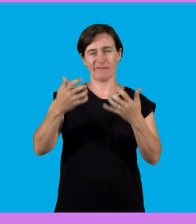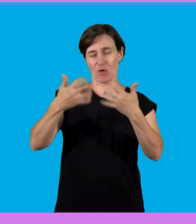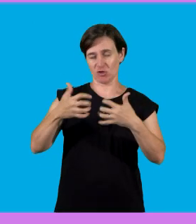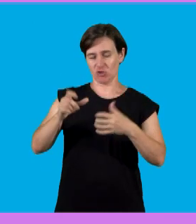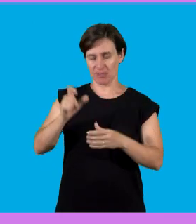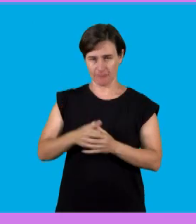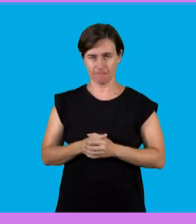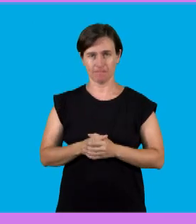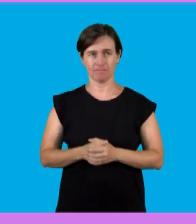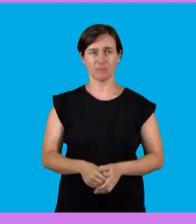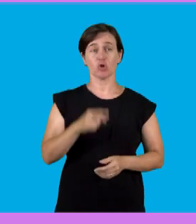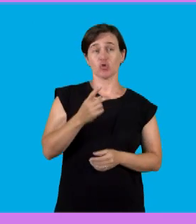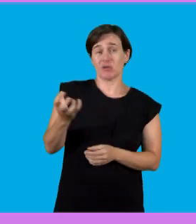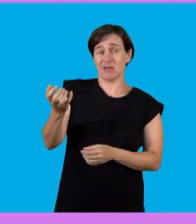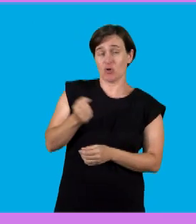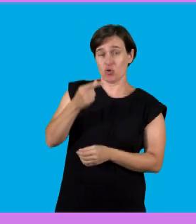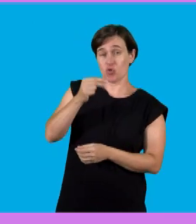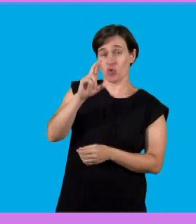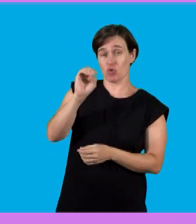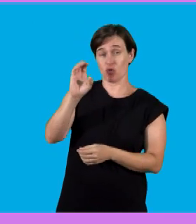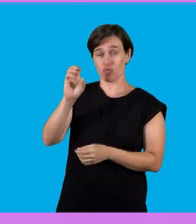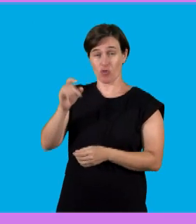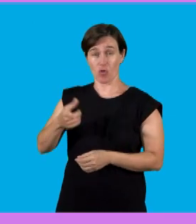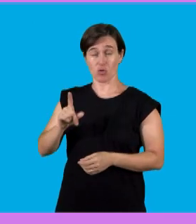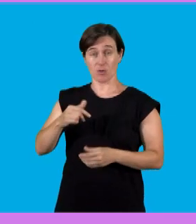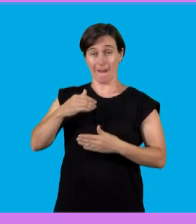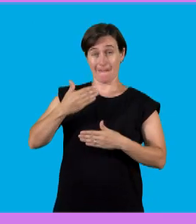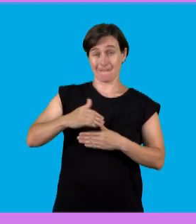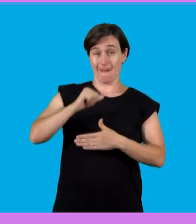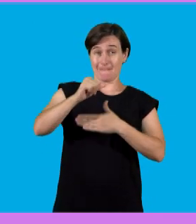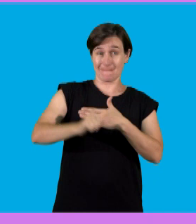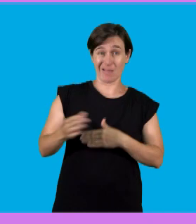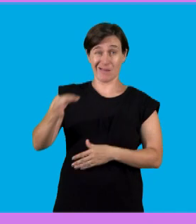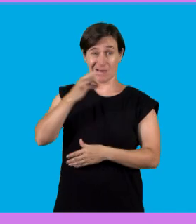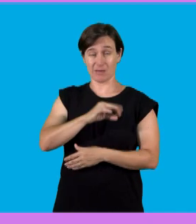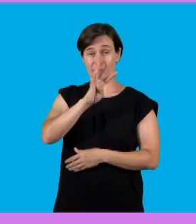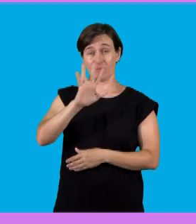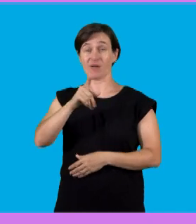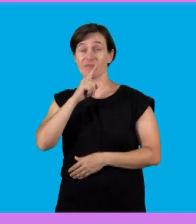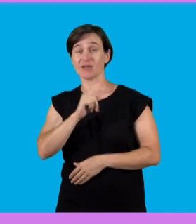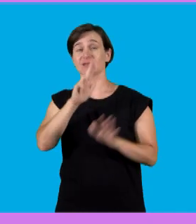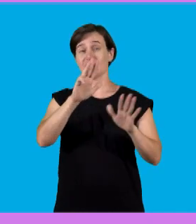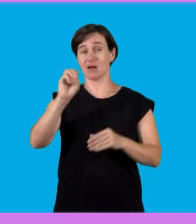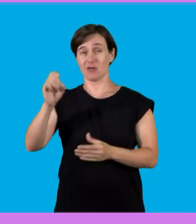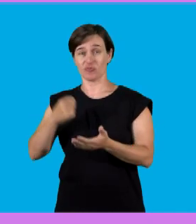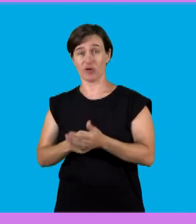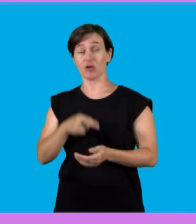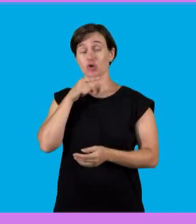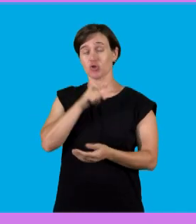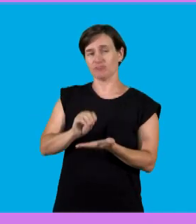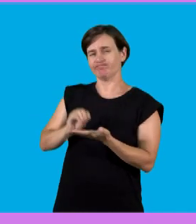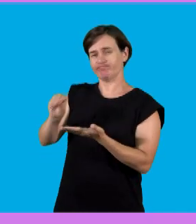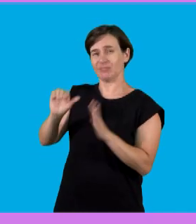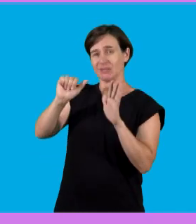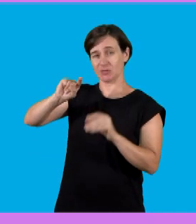income of 45,900 Rand. She contributes 6.8% to a pension fund. Now let's look